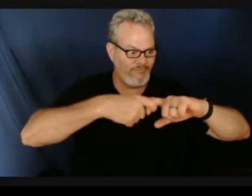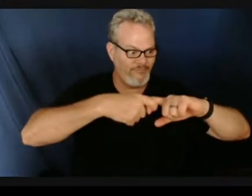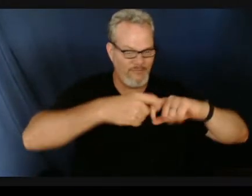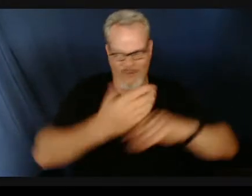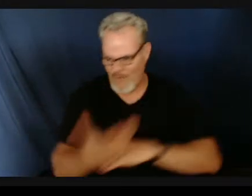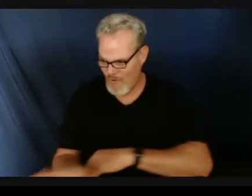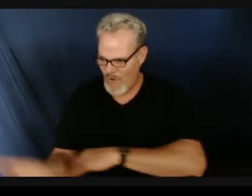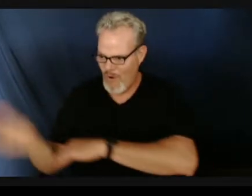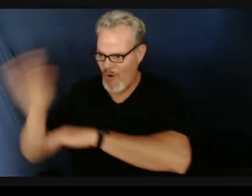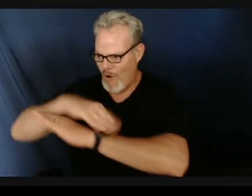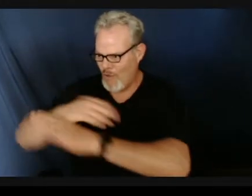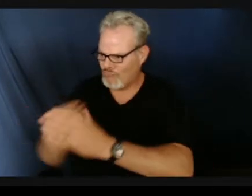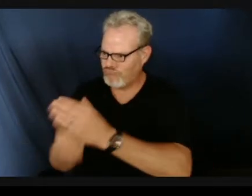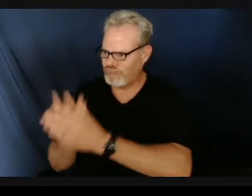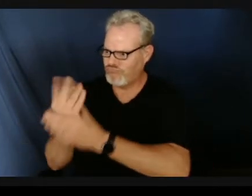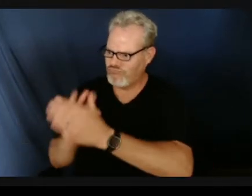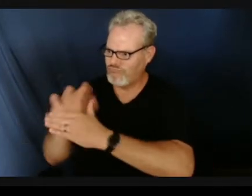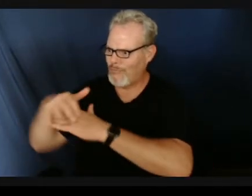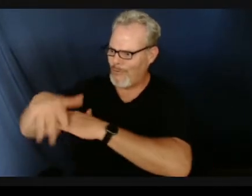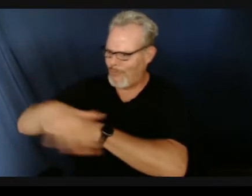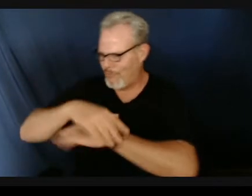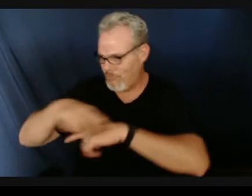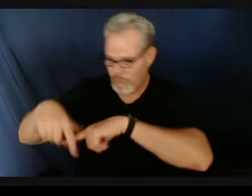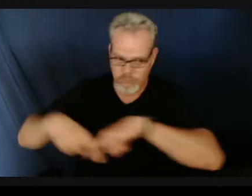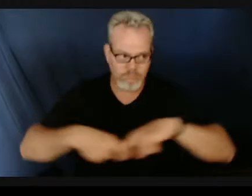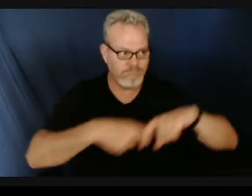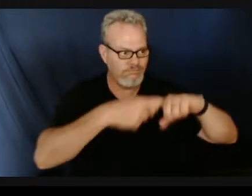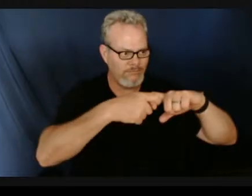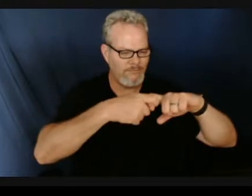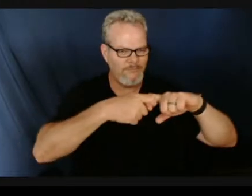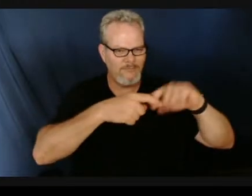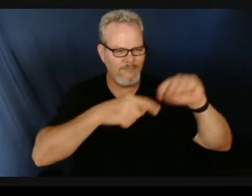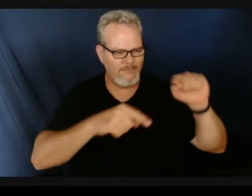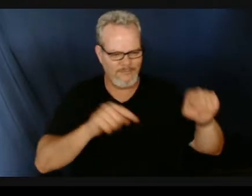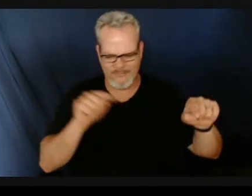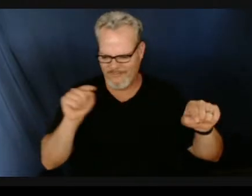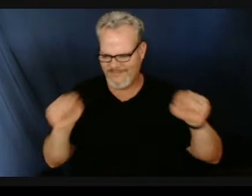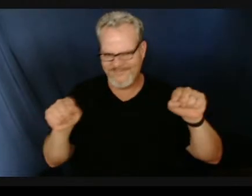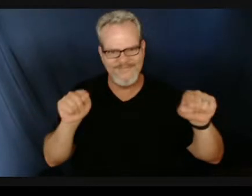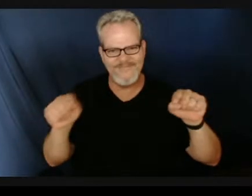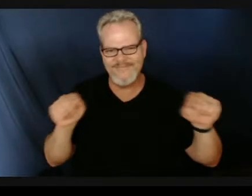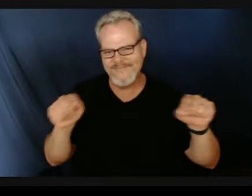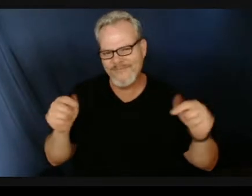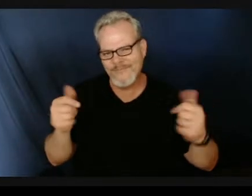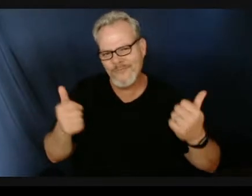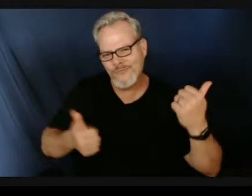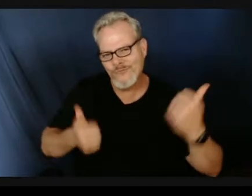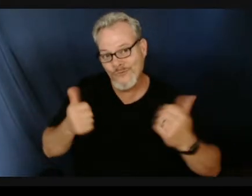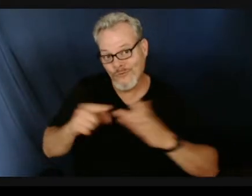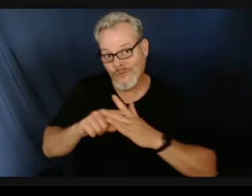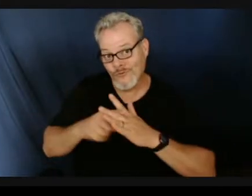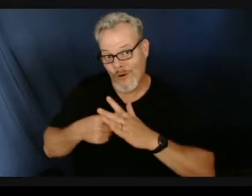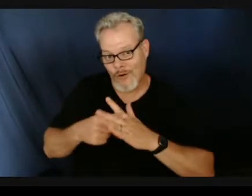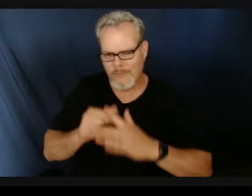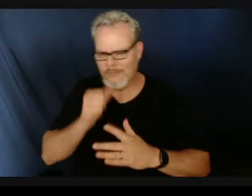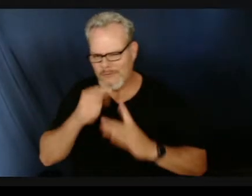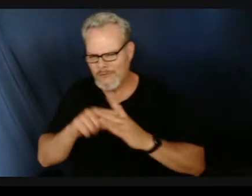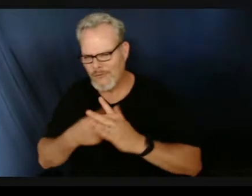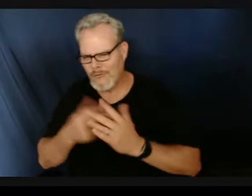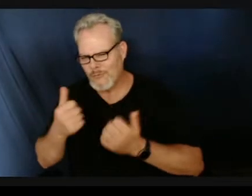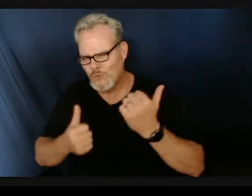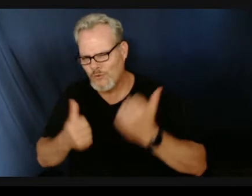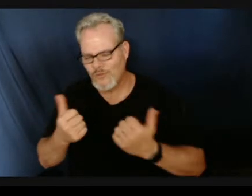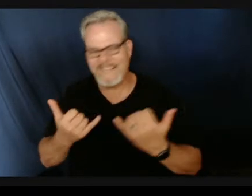phase beginning. So maybe they're hedging a little bit against that. In any case, if it's not officially been called to begin, it's still called